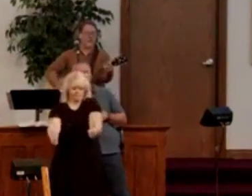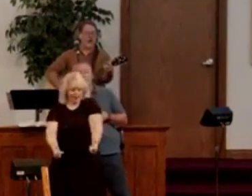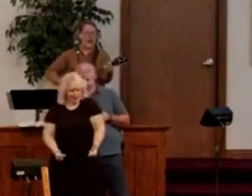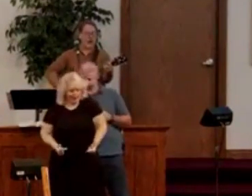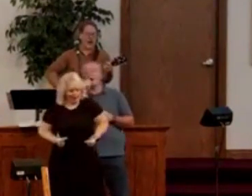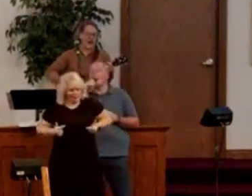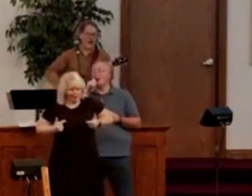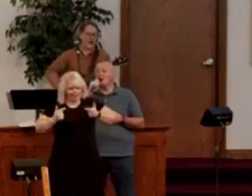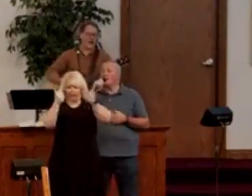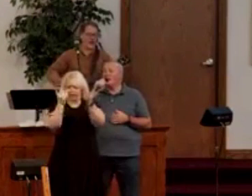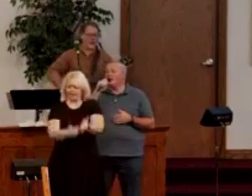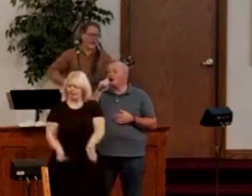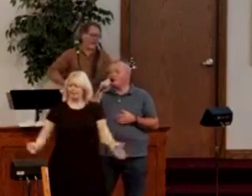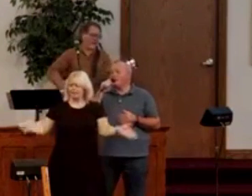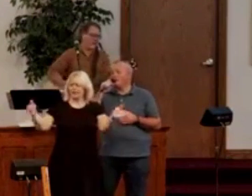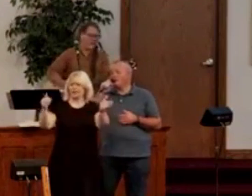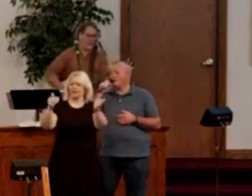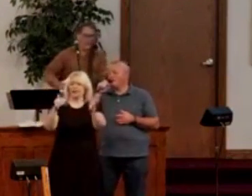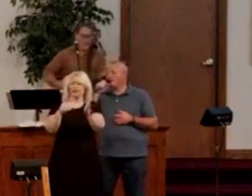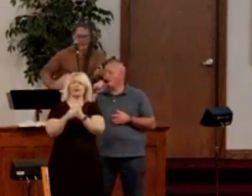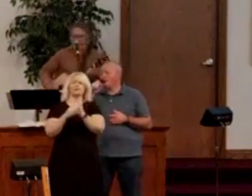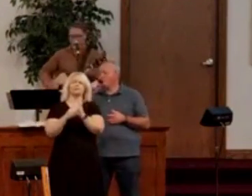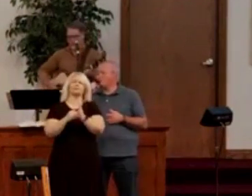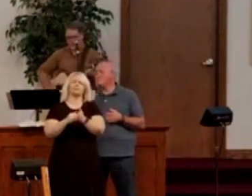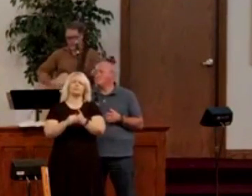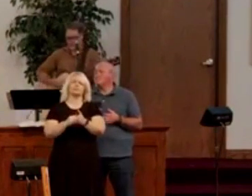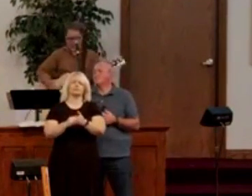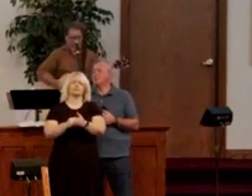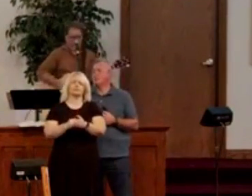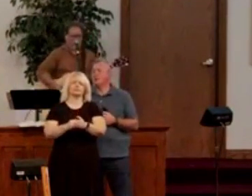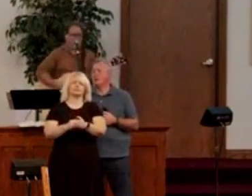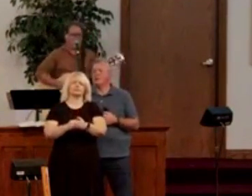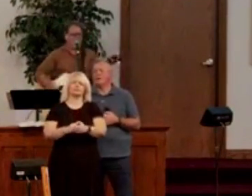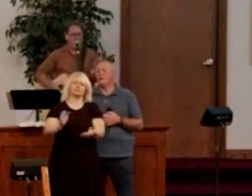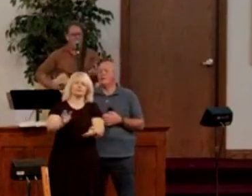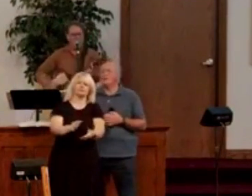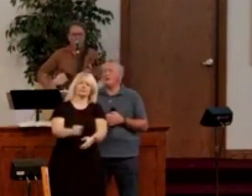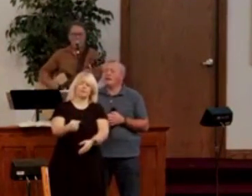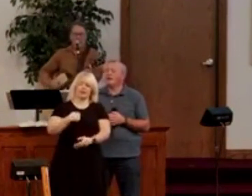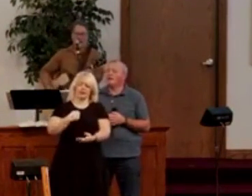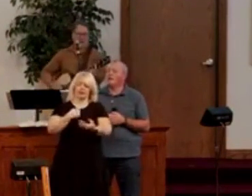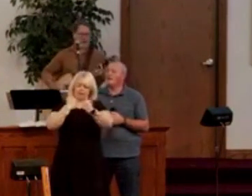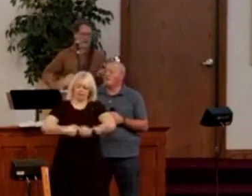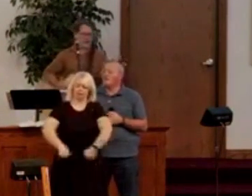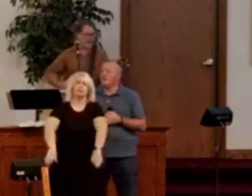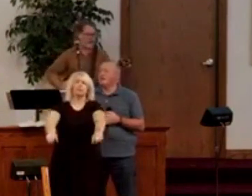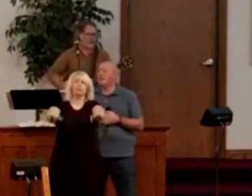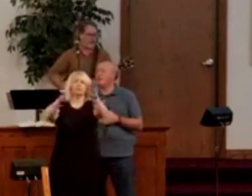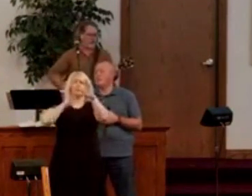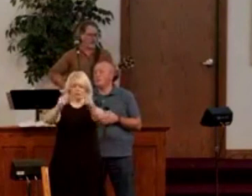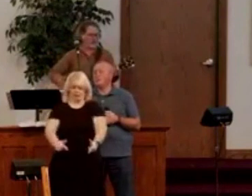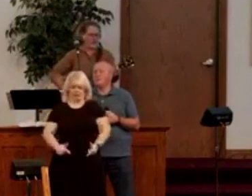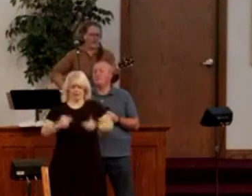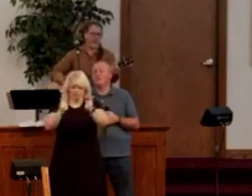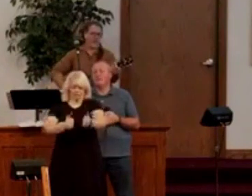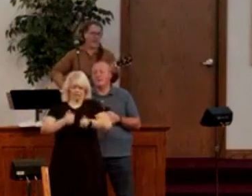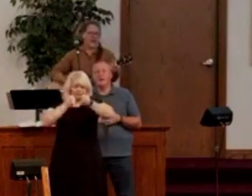Fill my life again. I give my life to